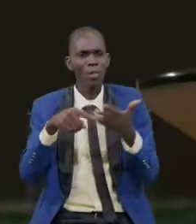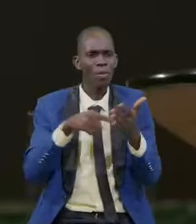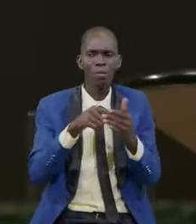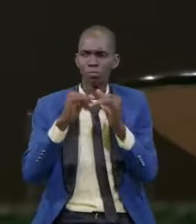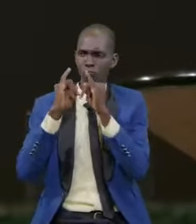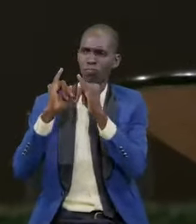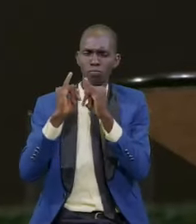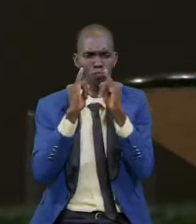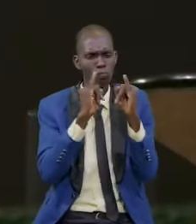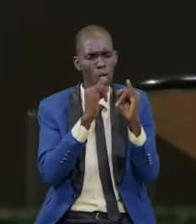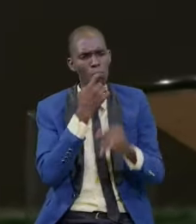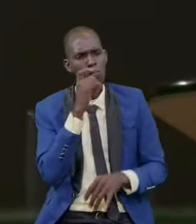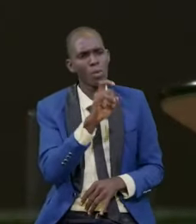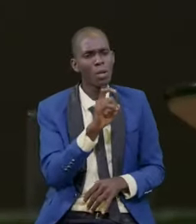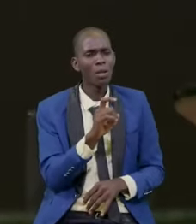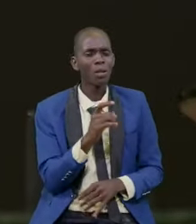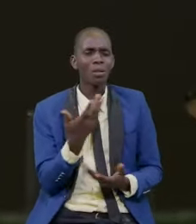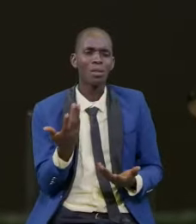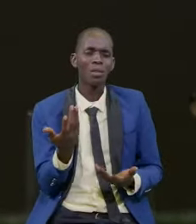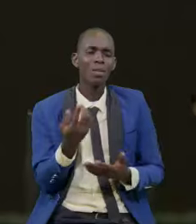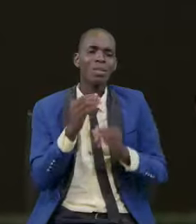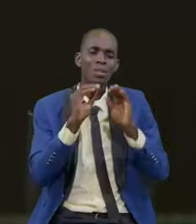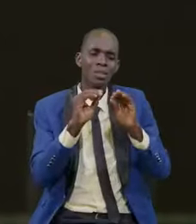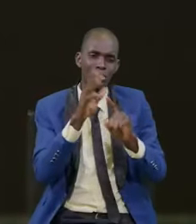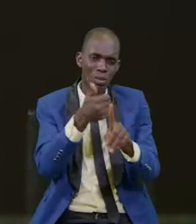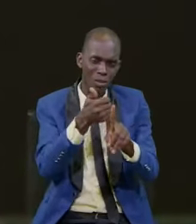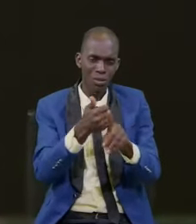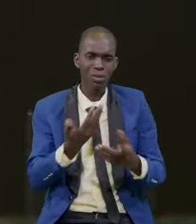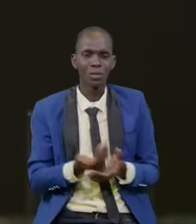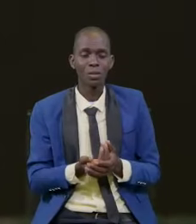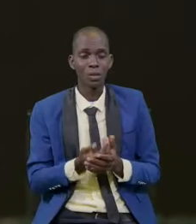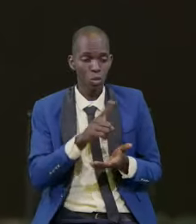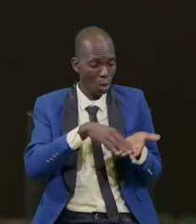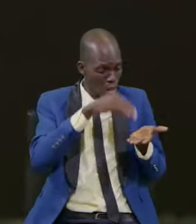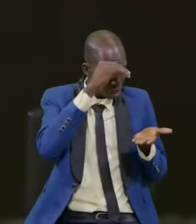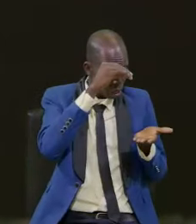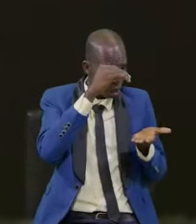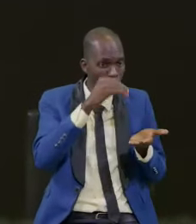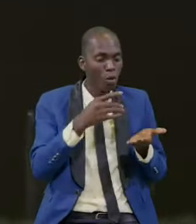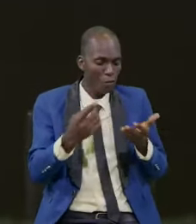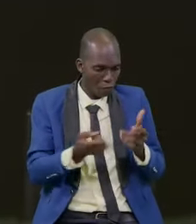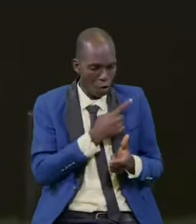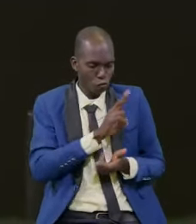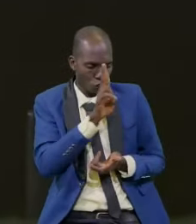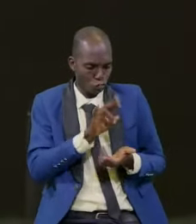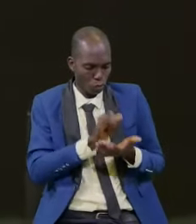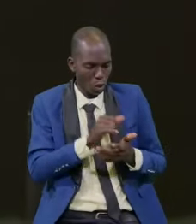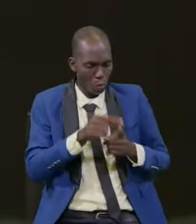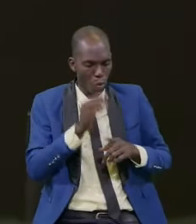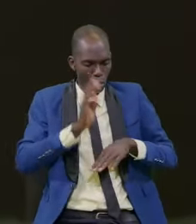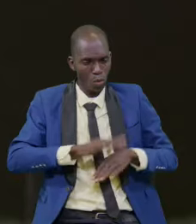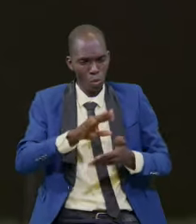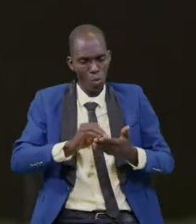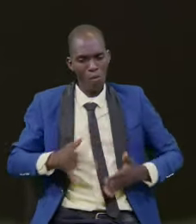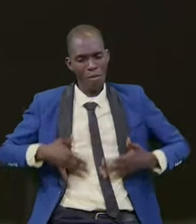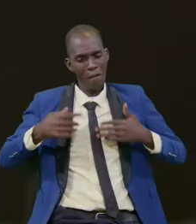and instruct. Teach yourself. Apply the word to your life first. That is